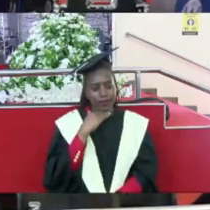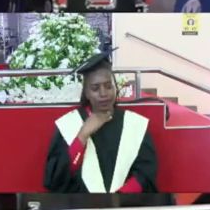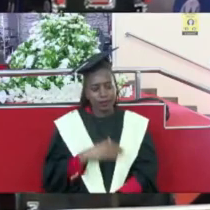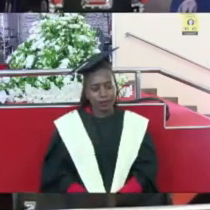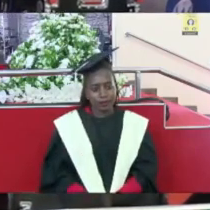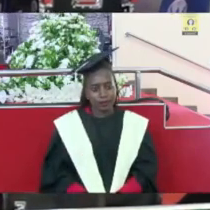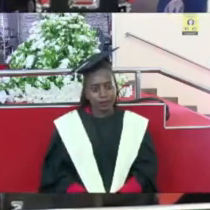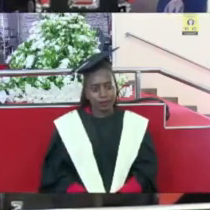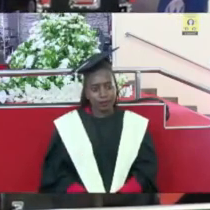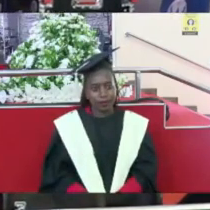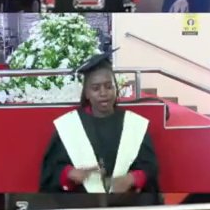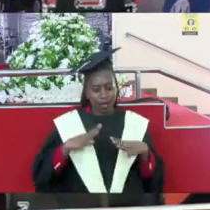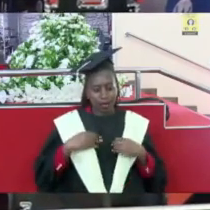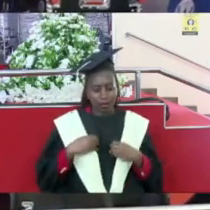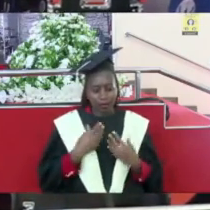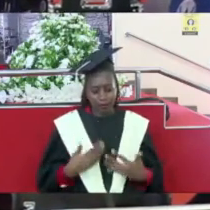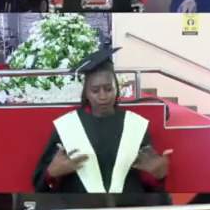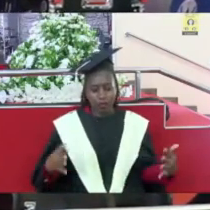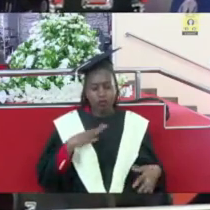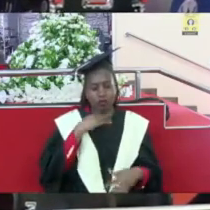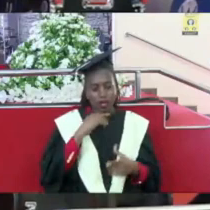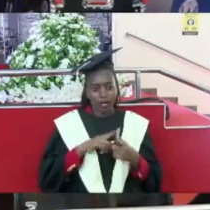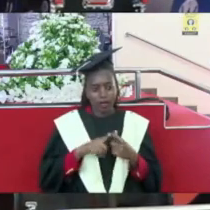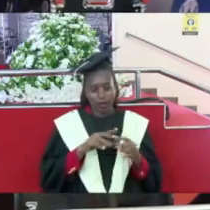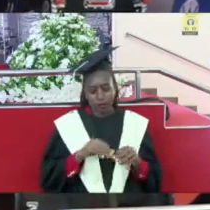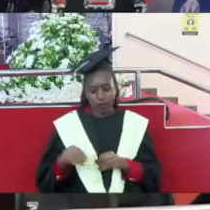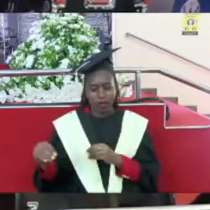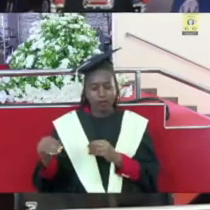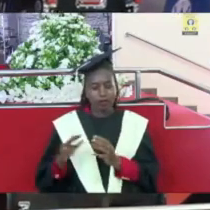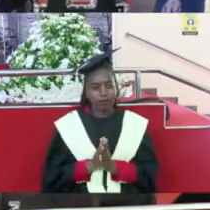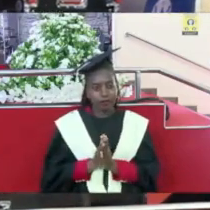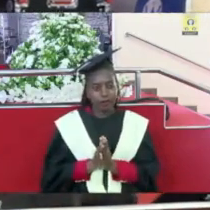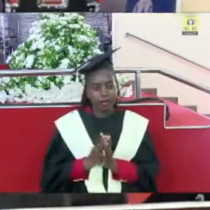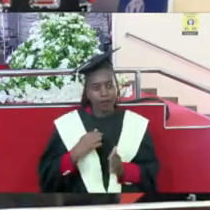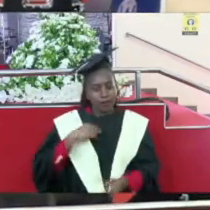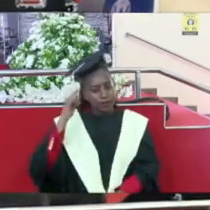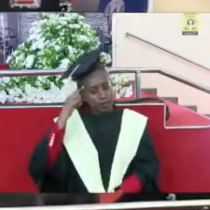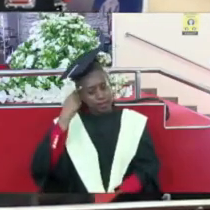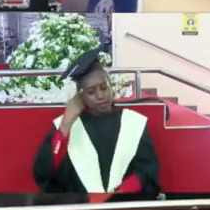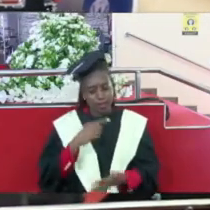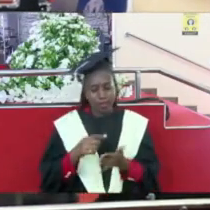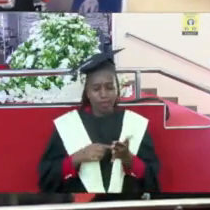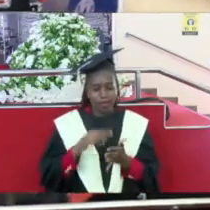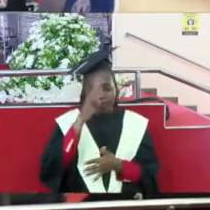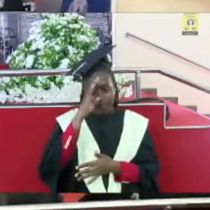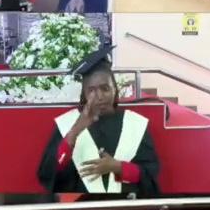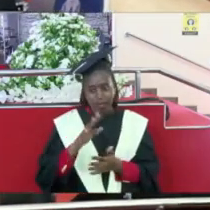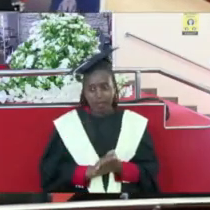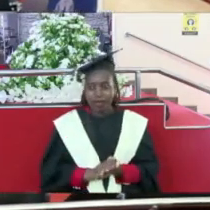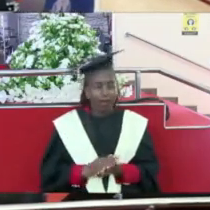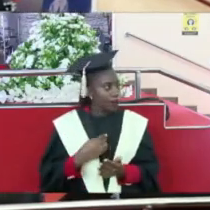Na ukahama. And you move. When I was thinking about this, Alice. Nalipokuwa nikifikiria hii. It's this good. This is now preaching to Alice.